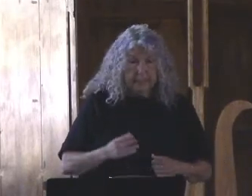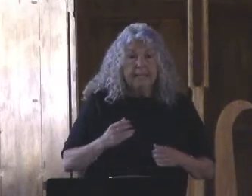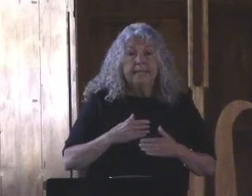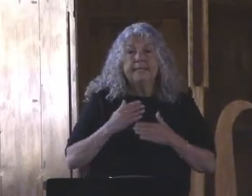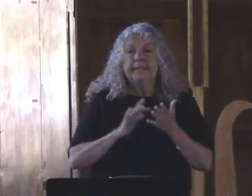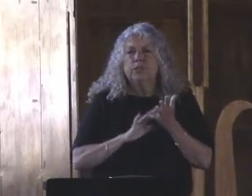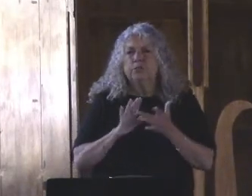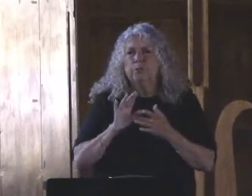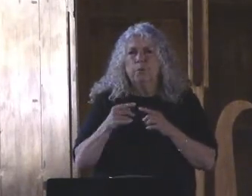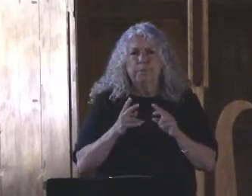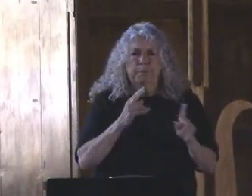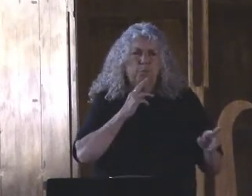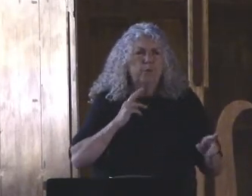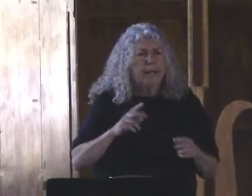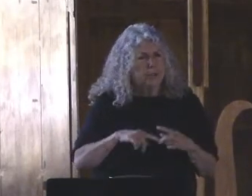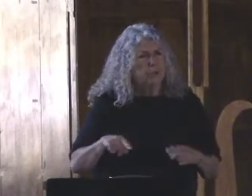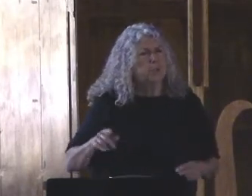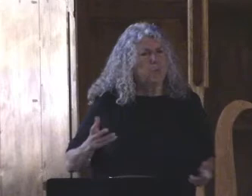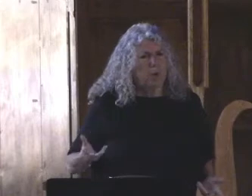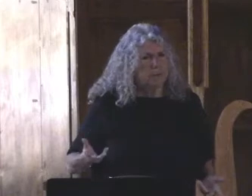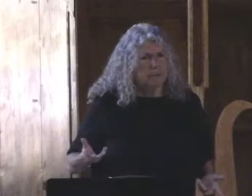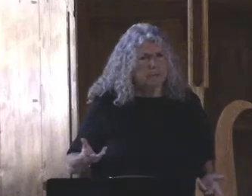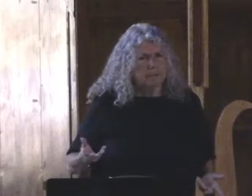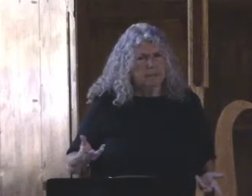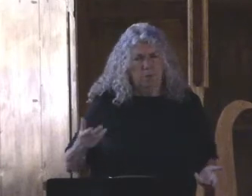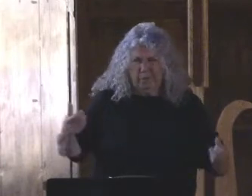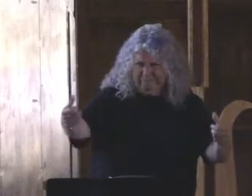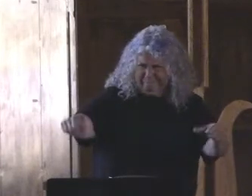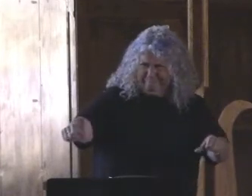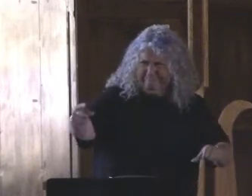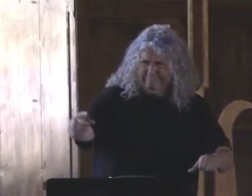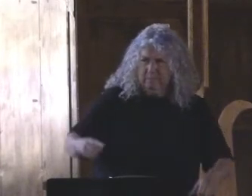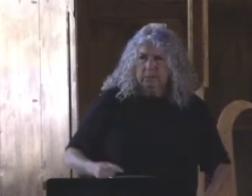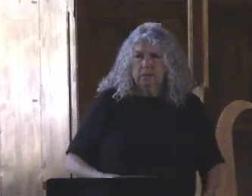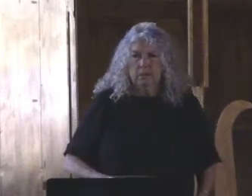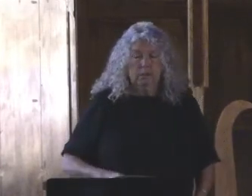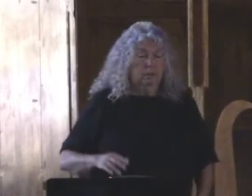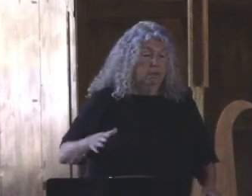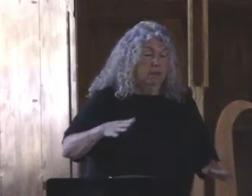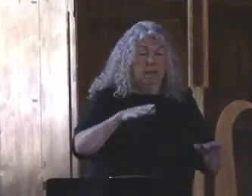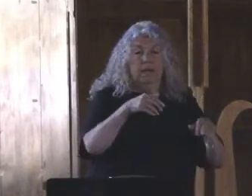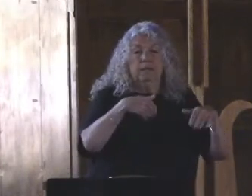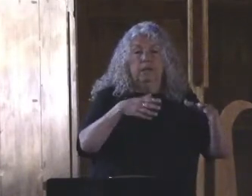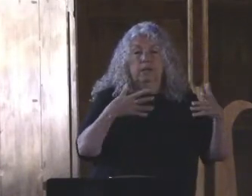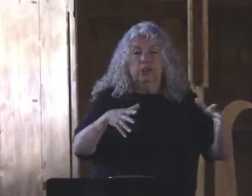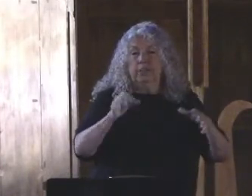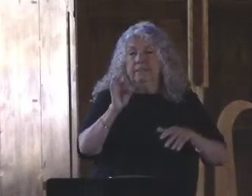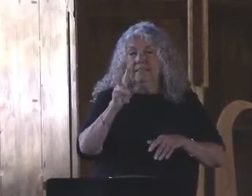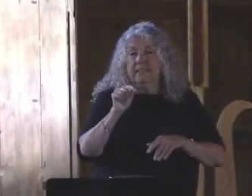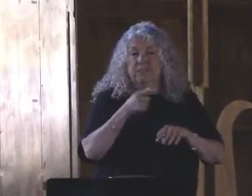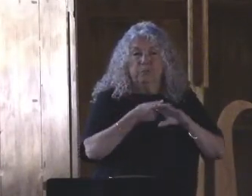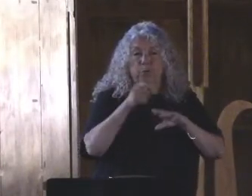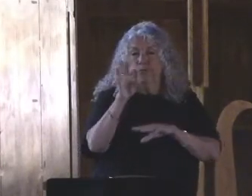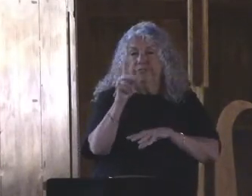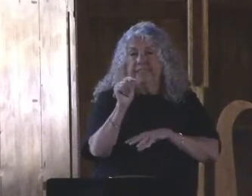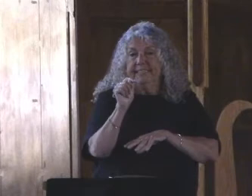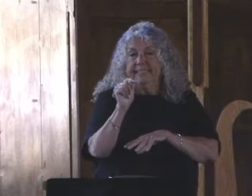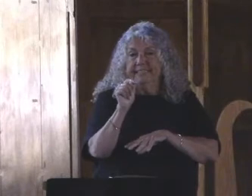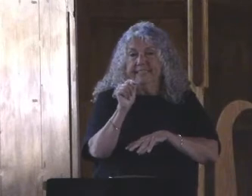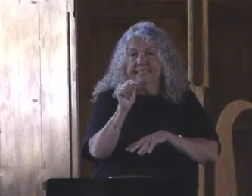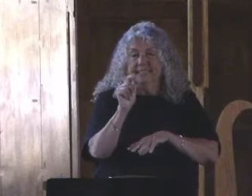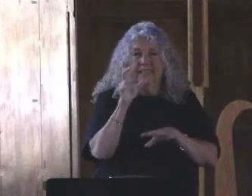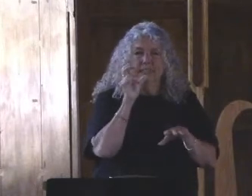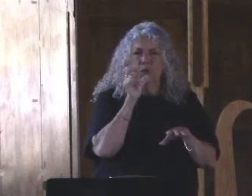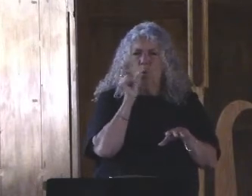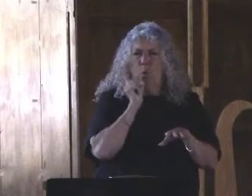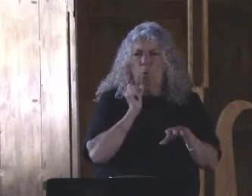Next, Jesus says, when people react to you, when they reject you, shake the dust off your feet. So this is an